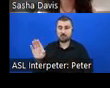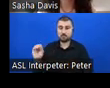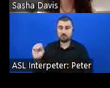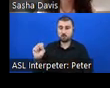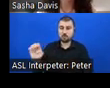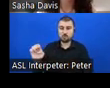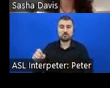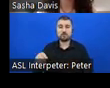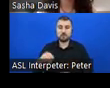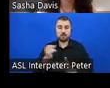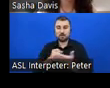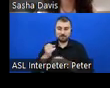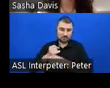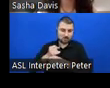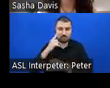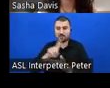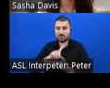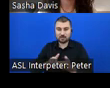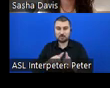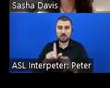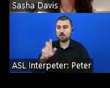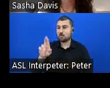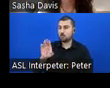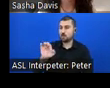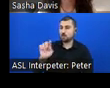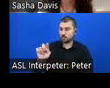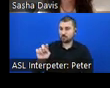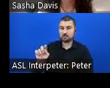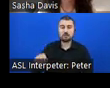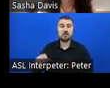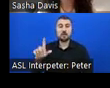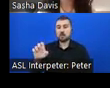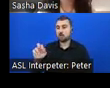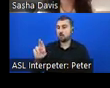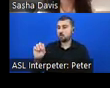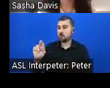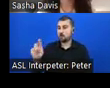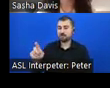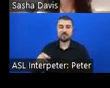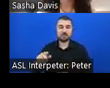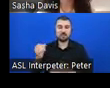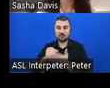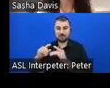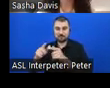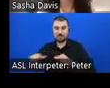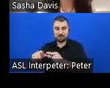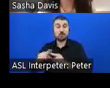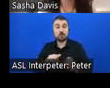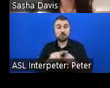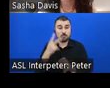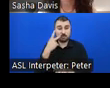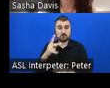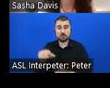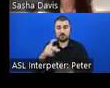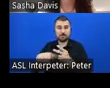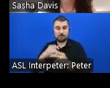of Design and Robert Laurent at the Art Students League. Nodelman's sinuous forms are often reflected in